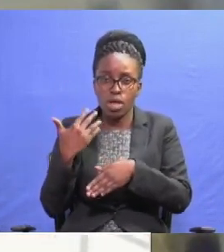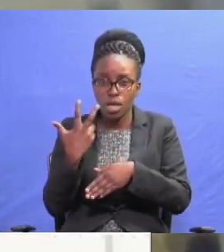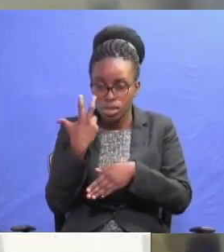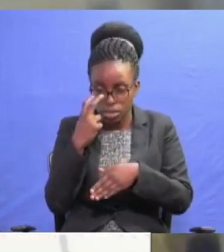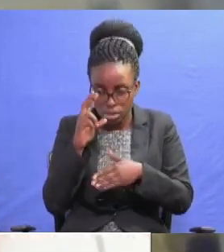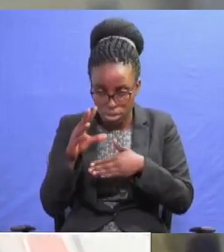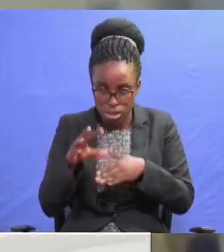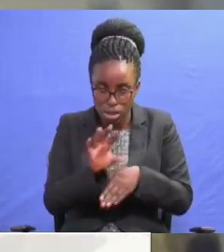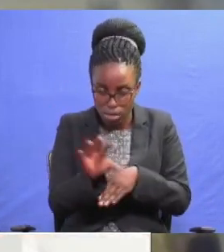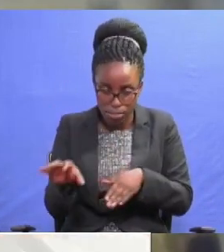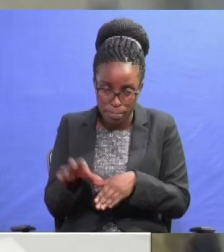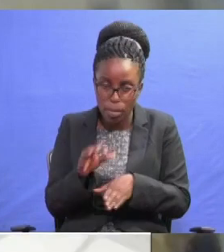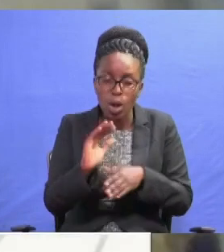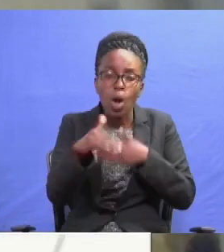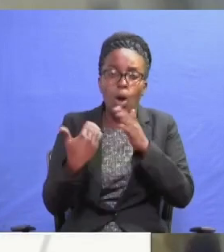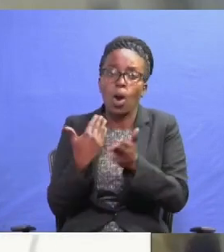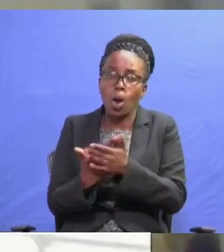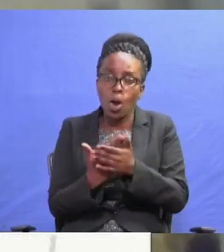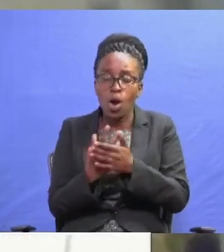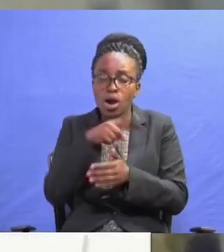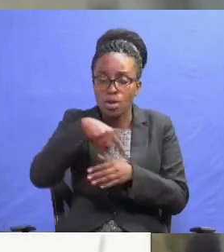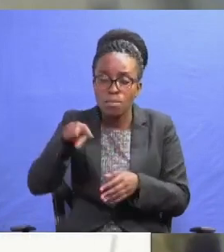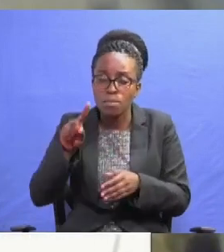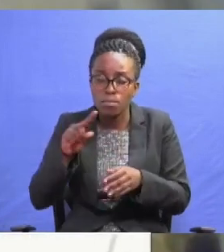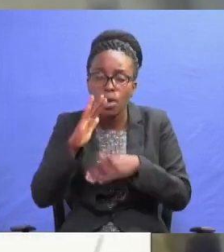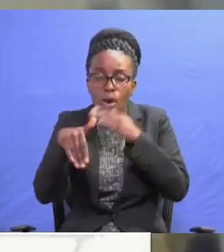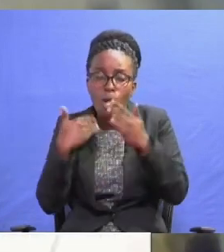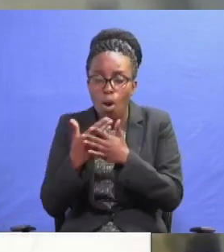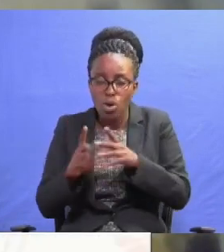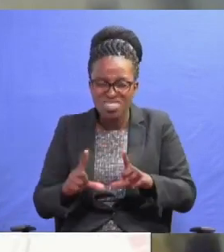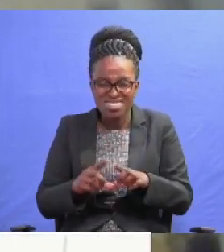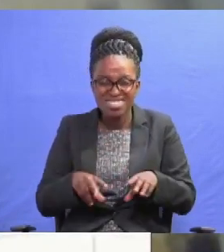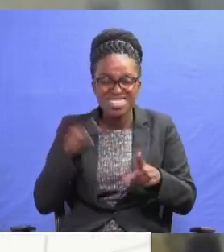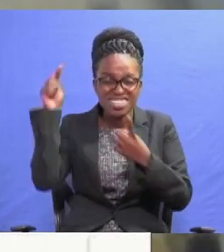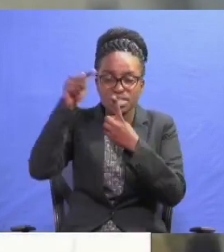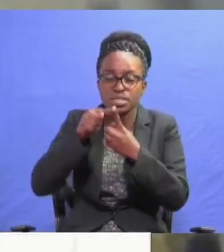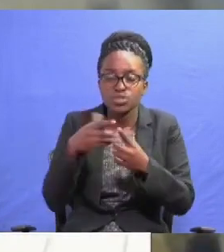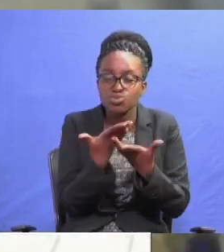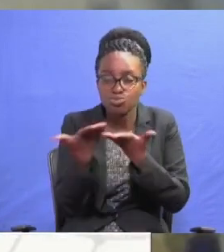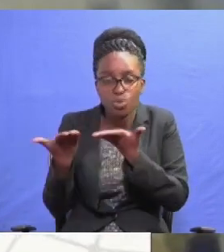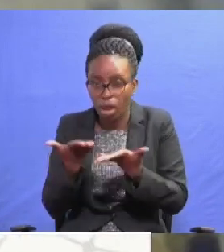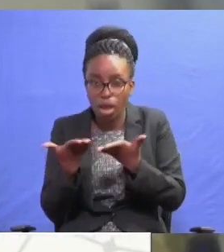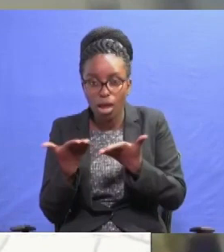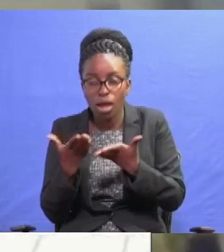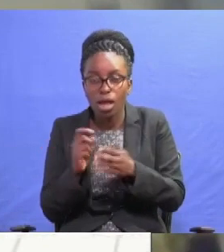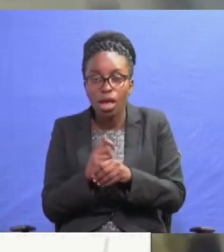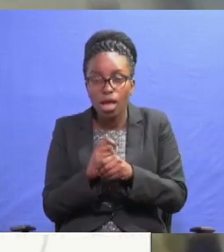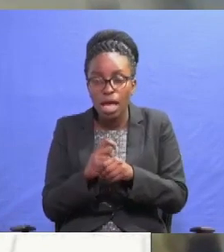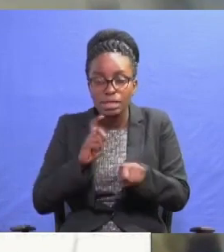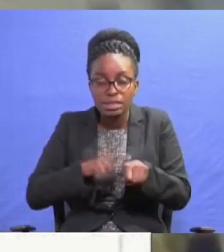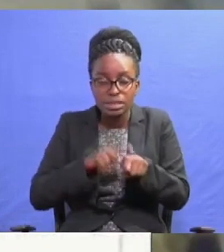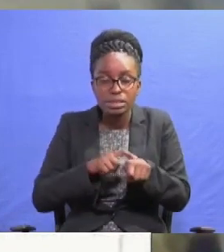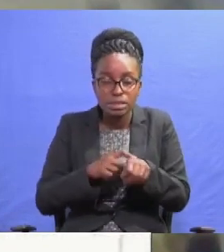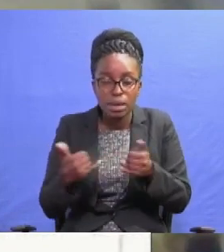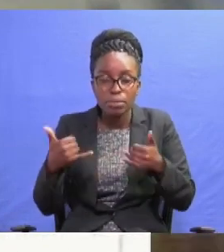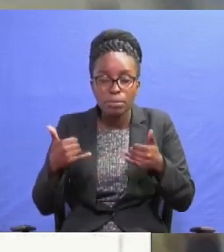map what happened before, where it reached, and what effect it had or what impact it had. Of